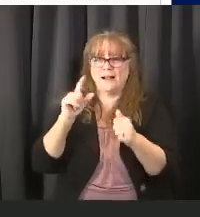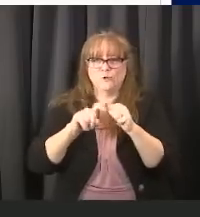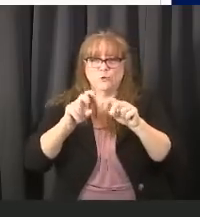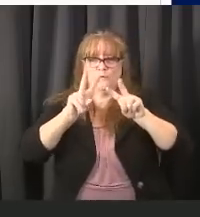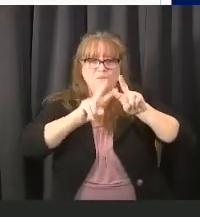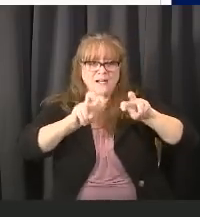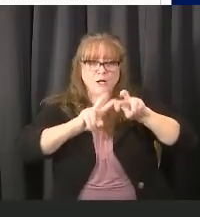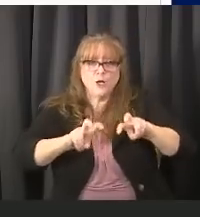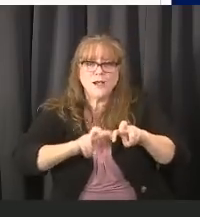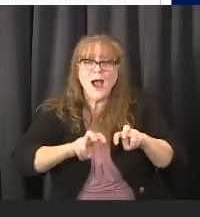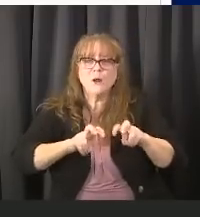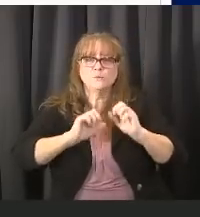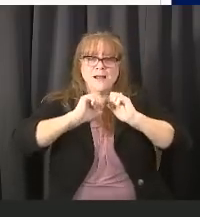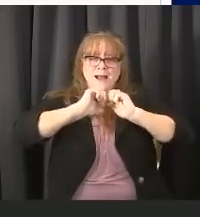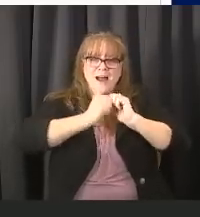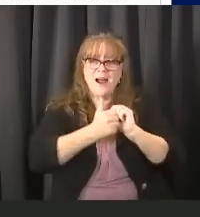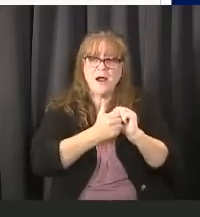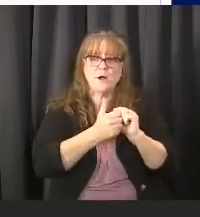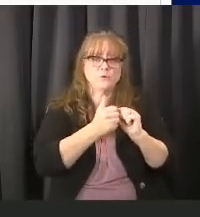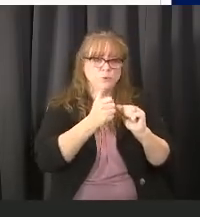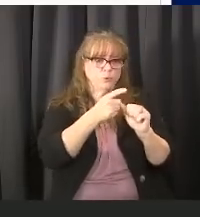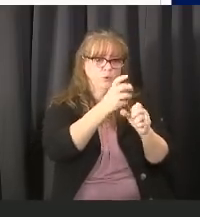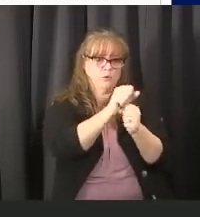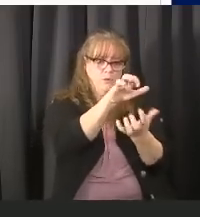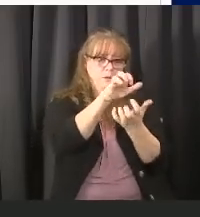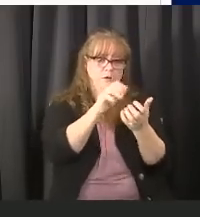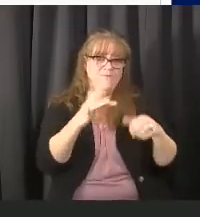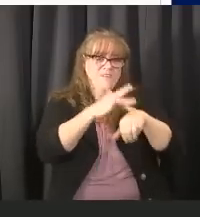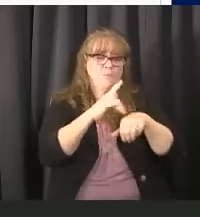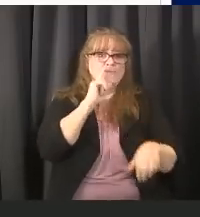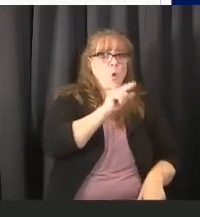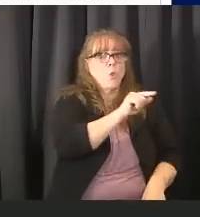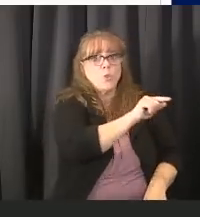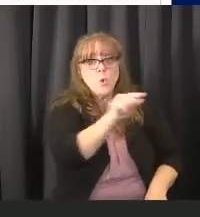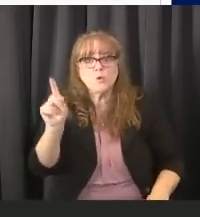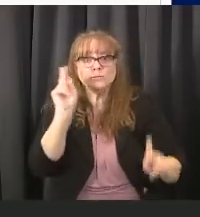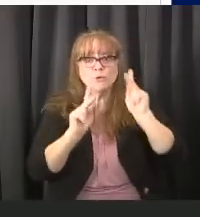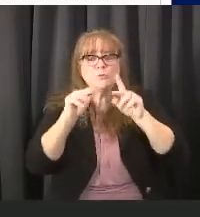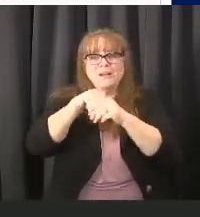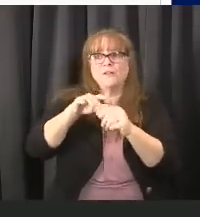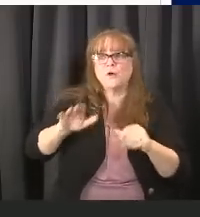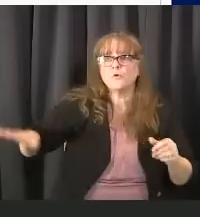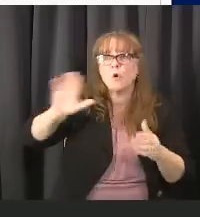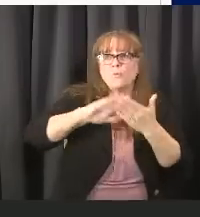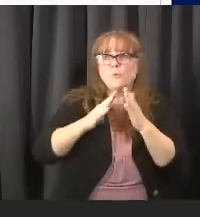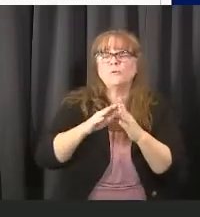community through our website, and you can refer to that there,